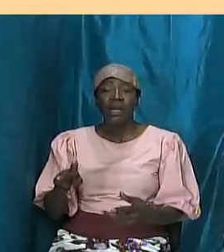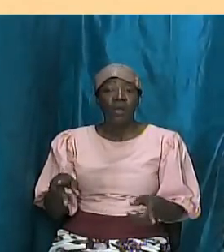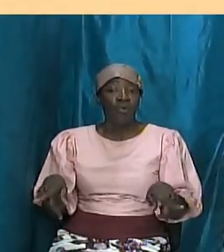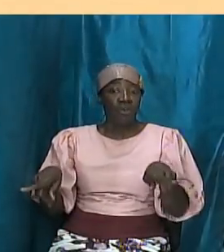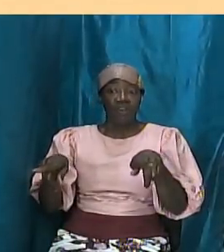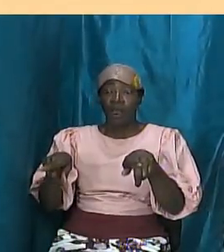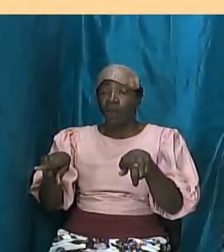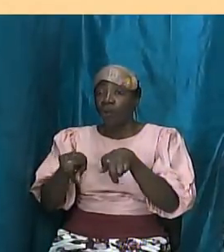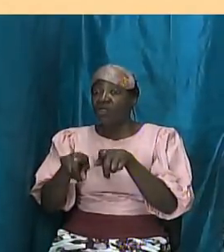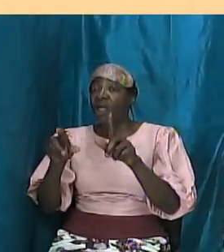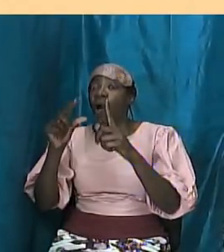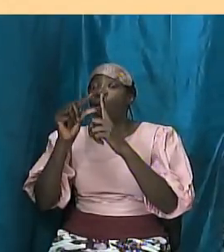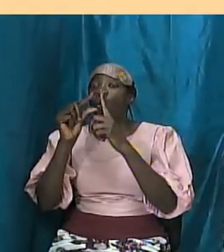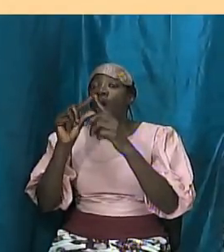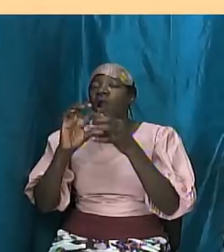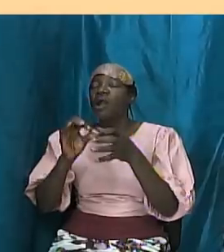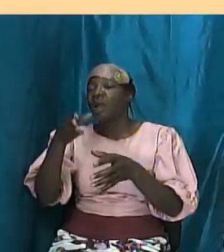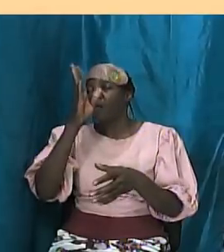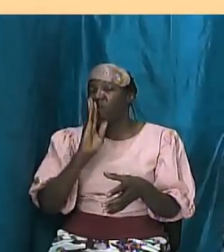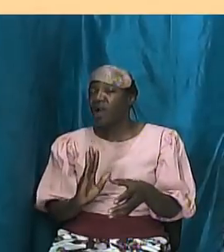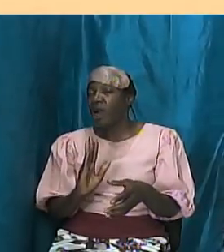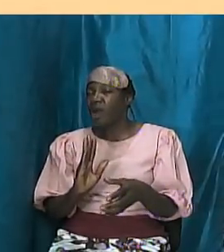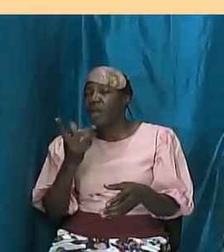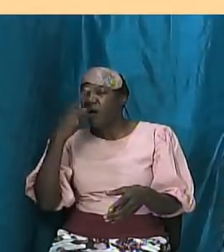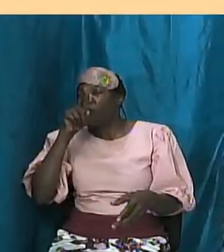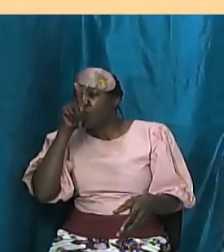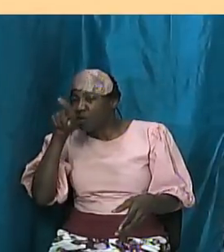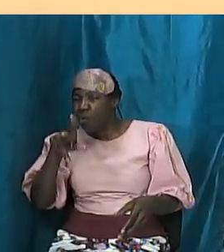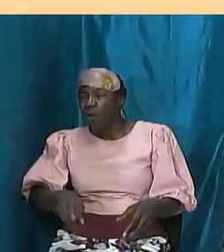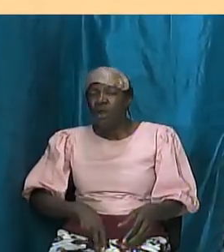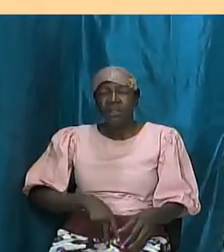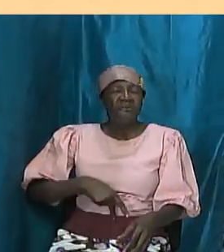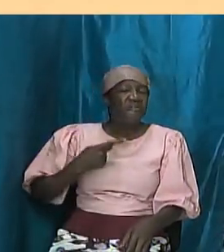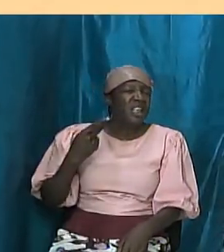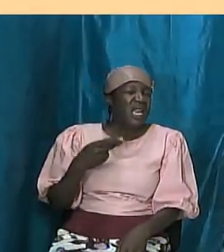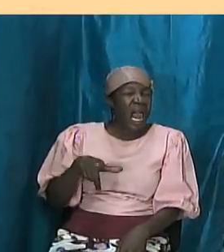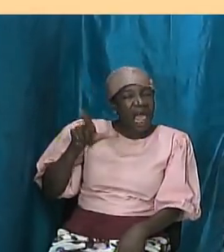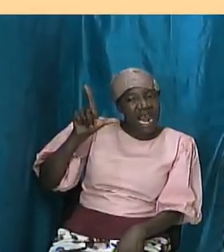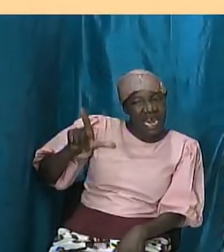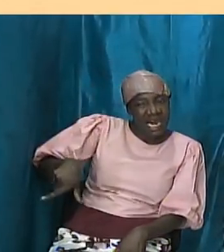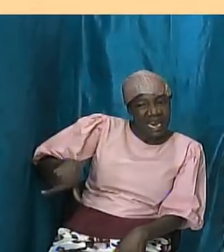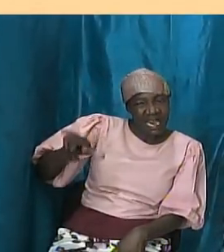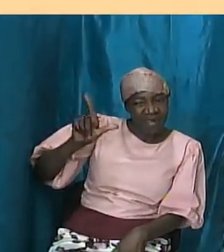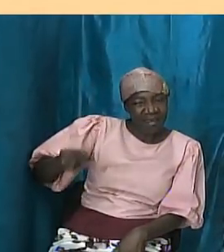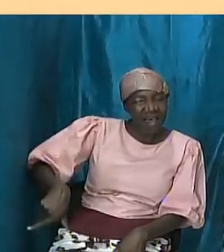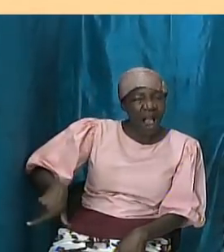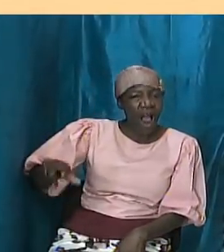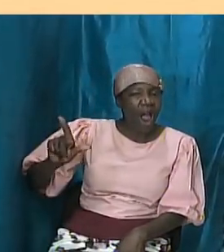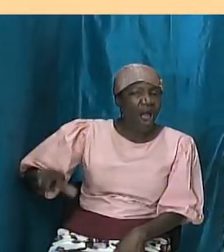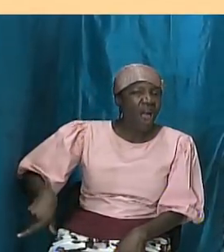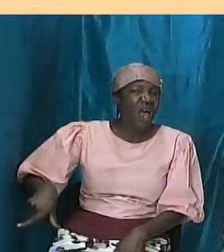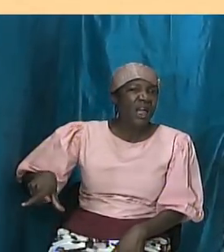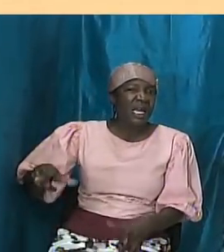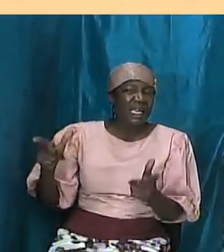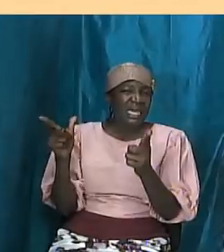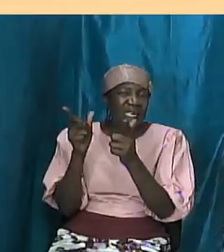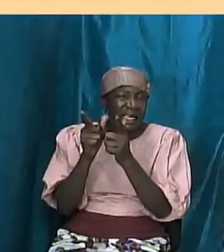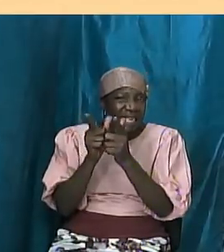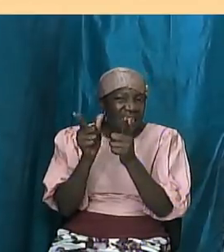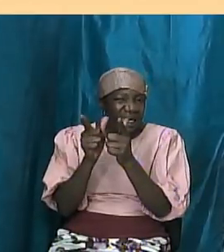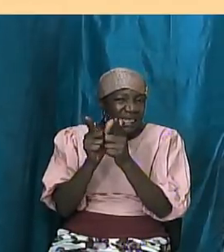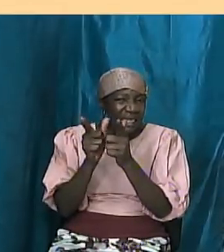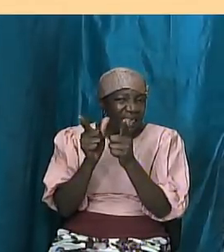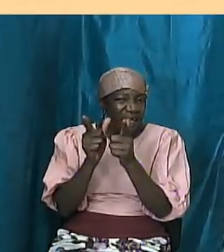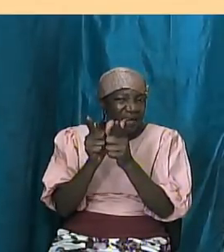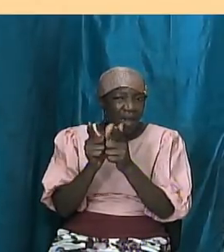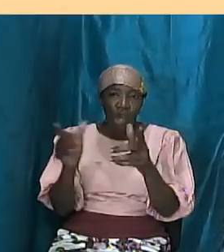God. The tendency is for you to feel small, you're in the minority, you feel belittled, and so you hold on to that.